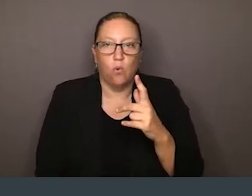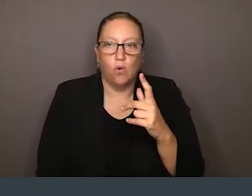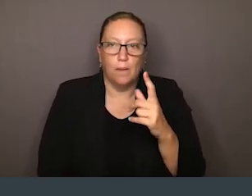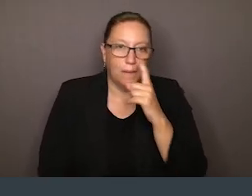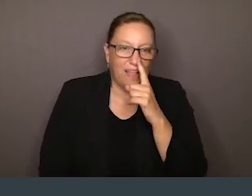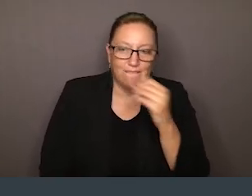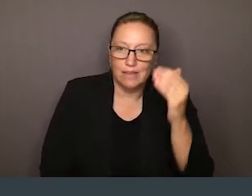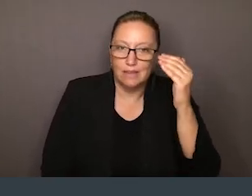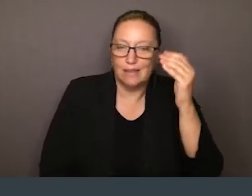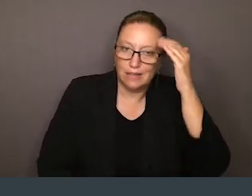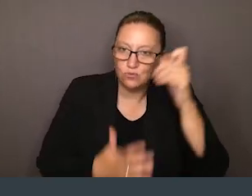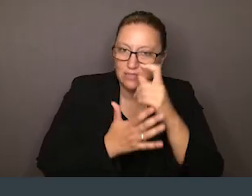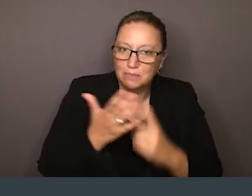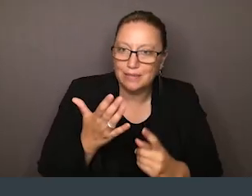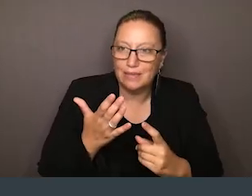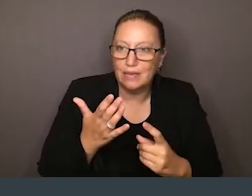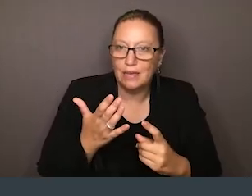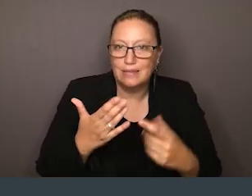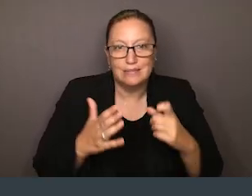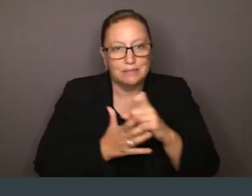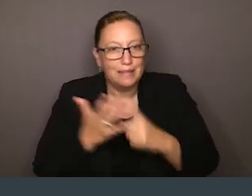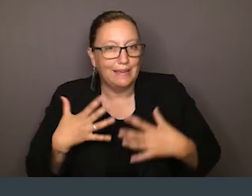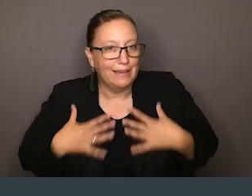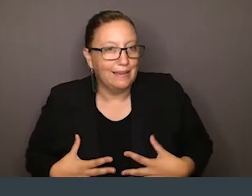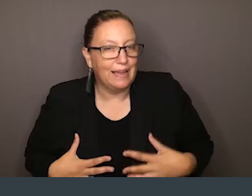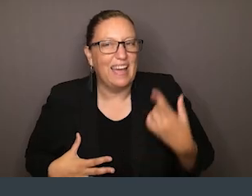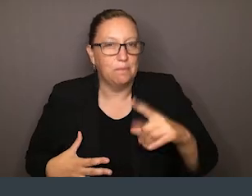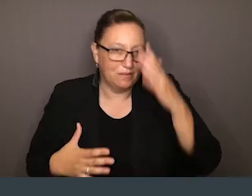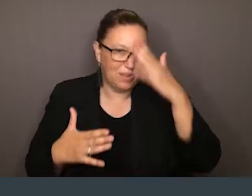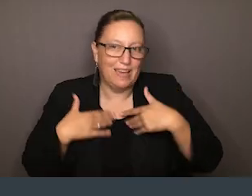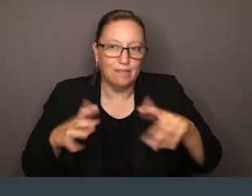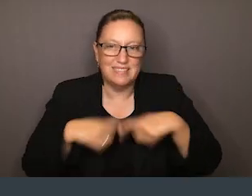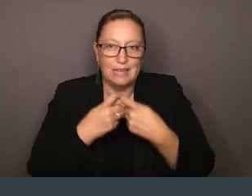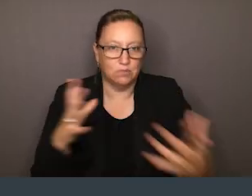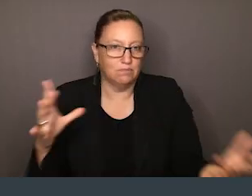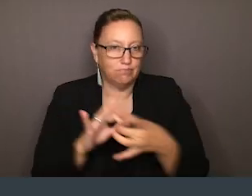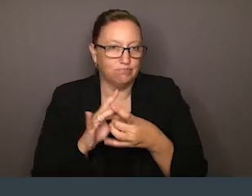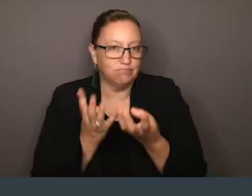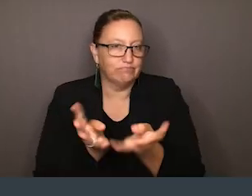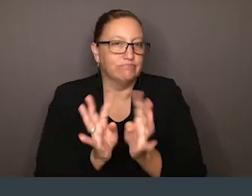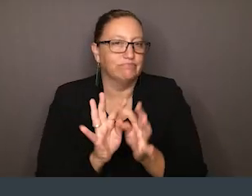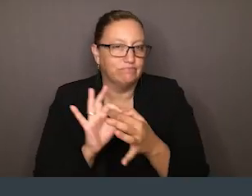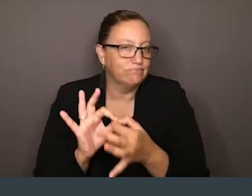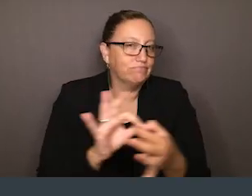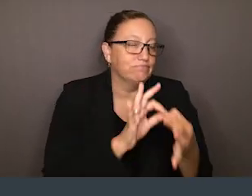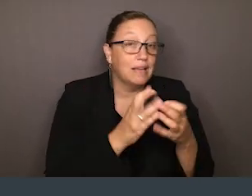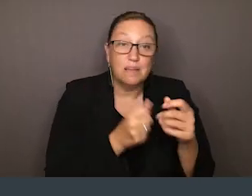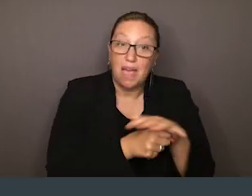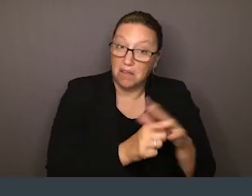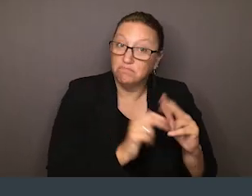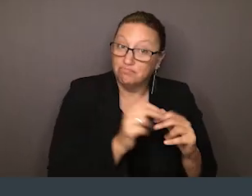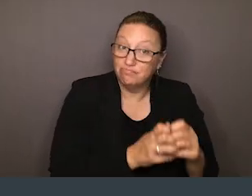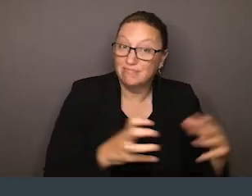specialist intellectual disability, mental health and health teams. In some places that's occurring quite rapidly, but in others